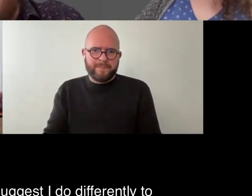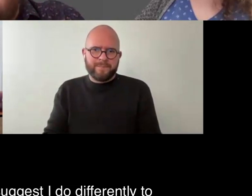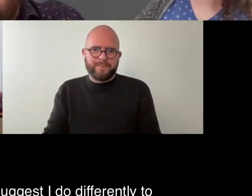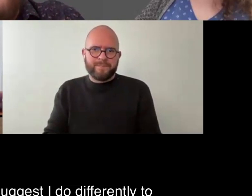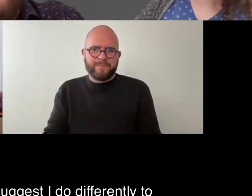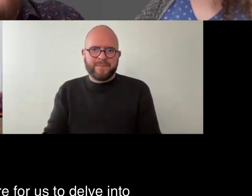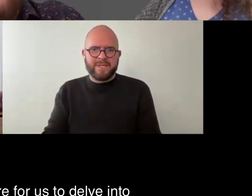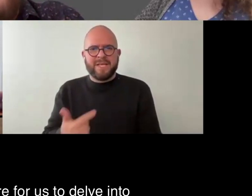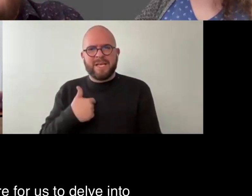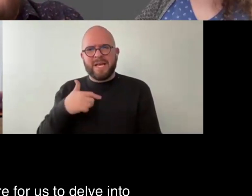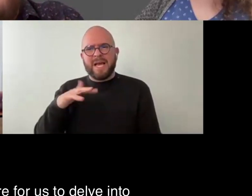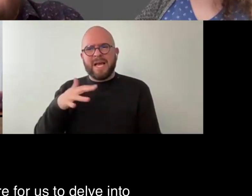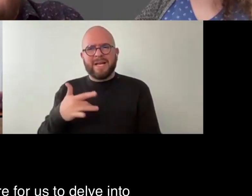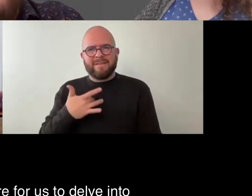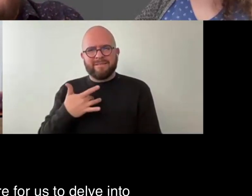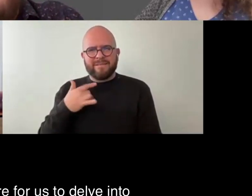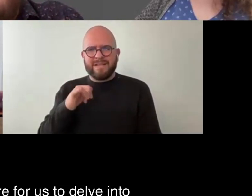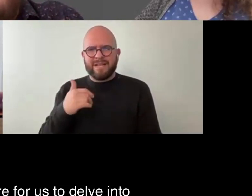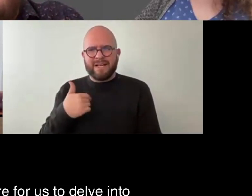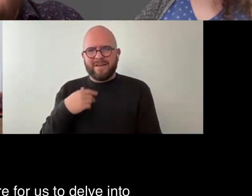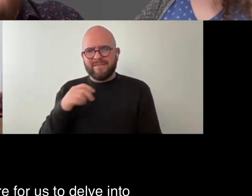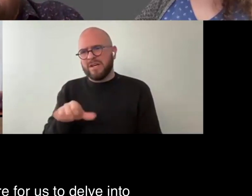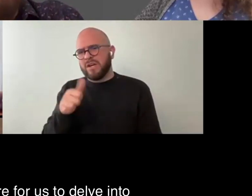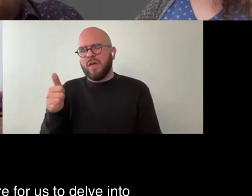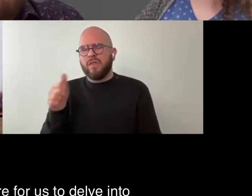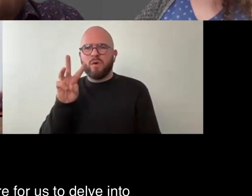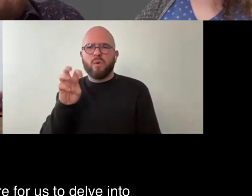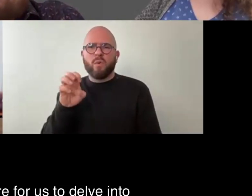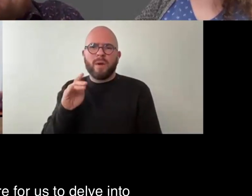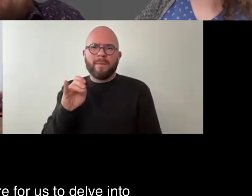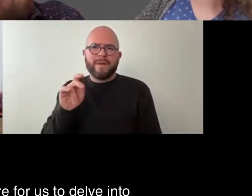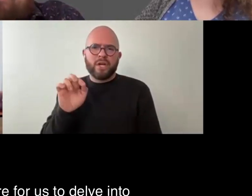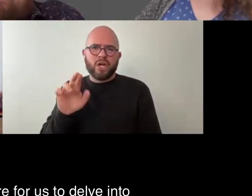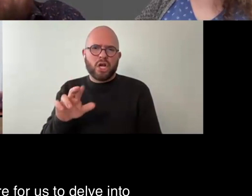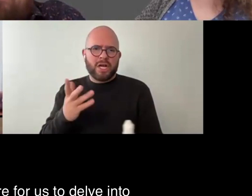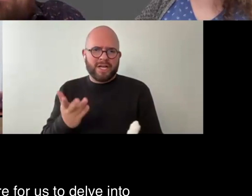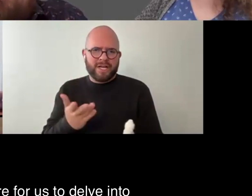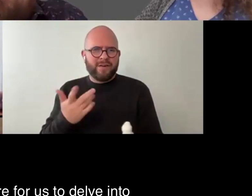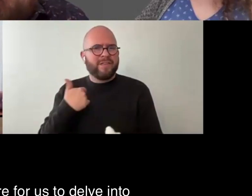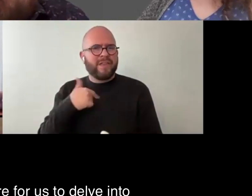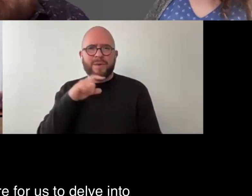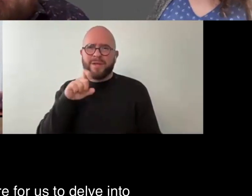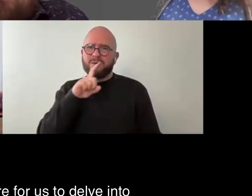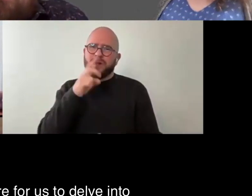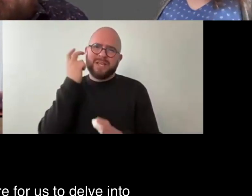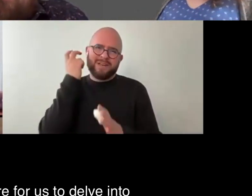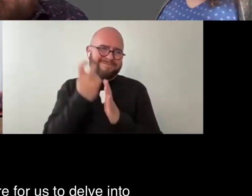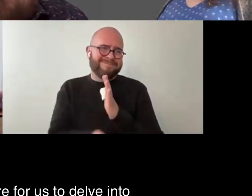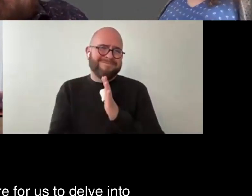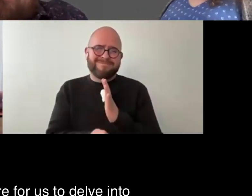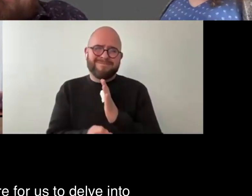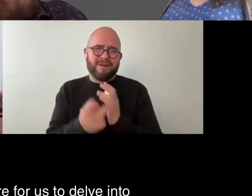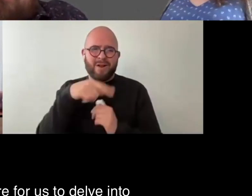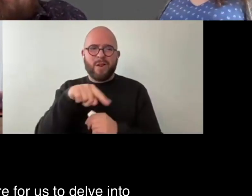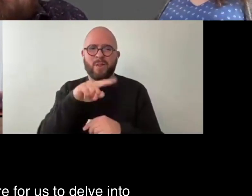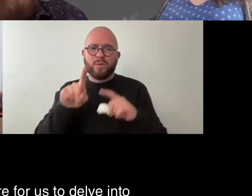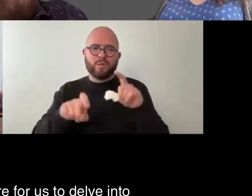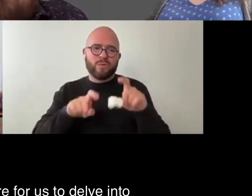of feeling like there's another webinar here for us to delve into these things. So